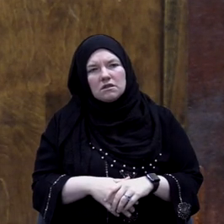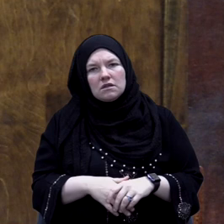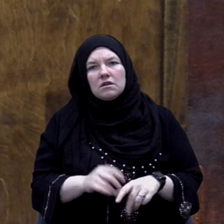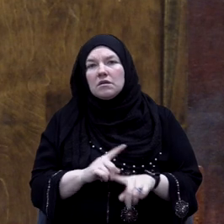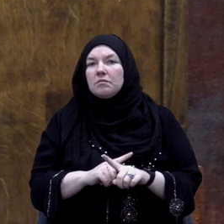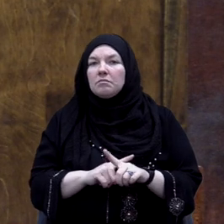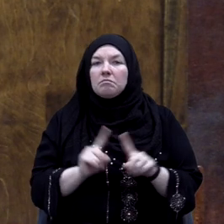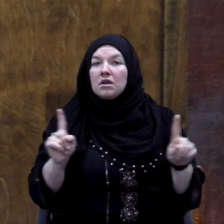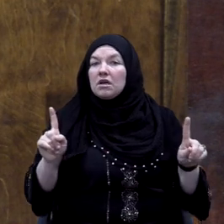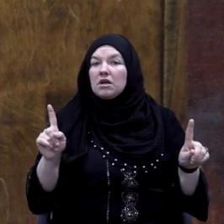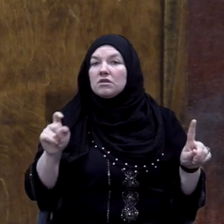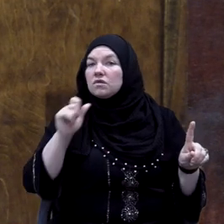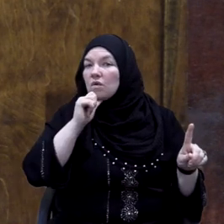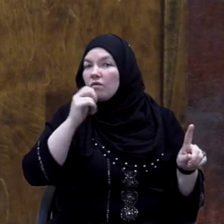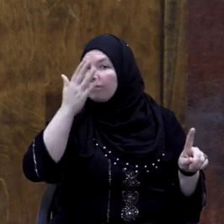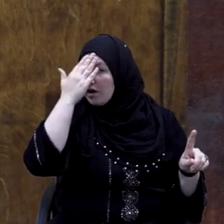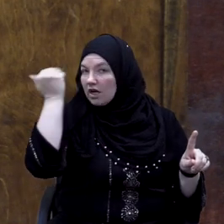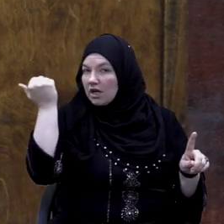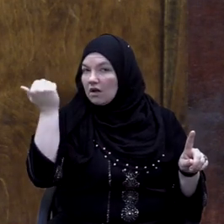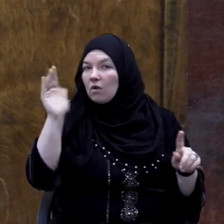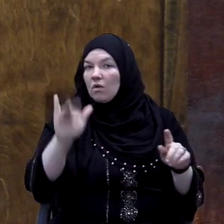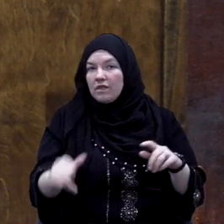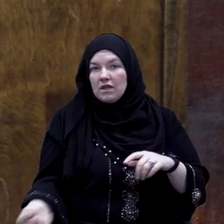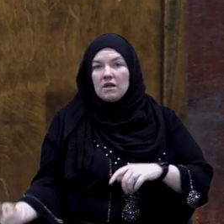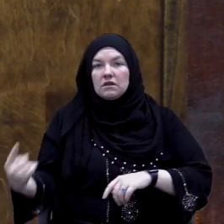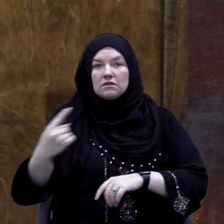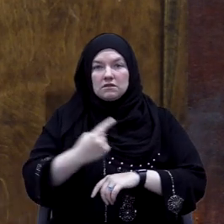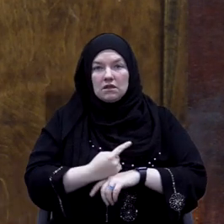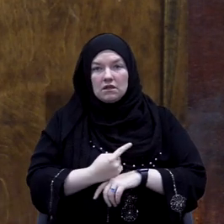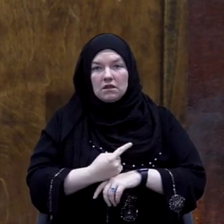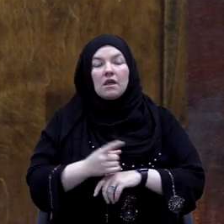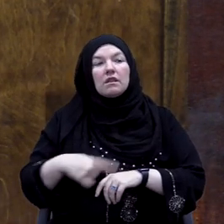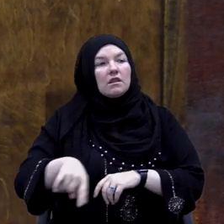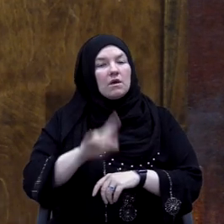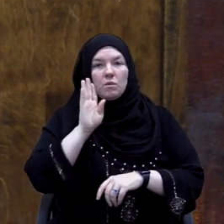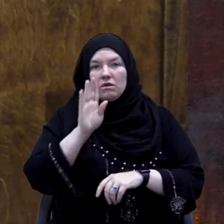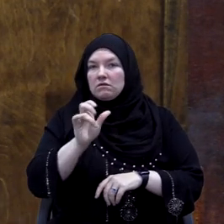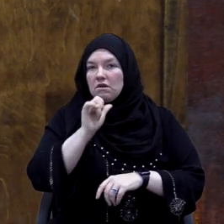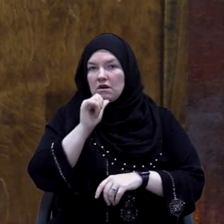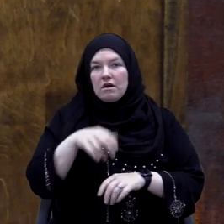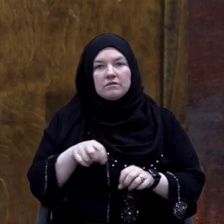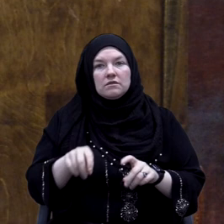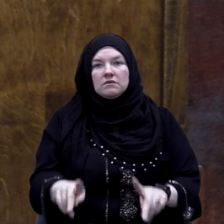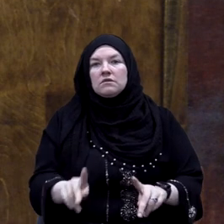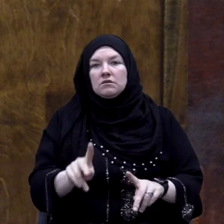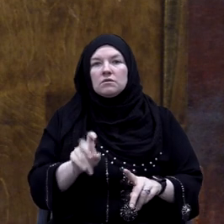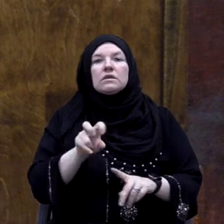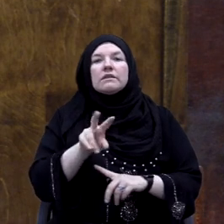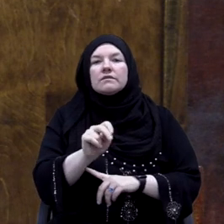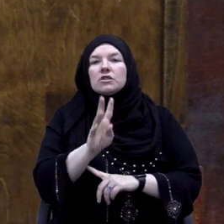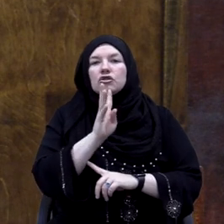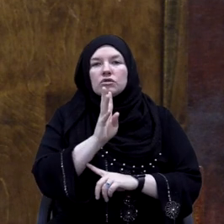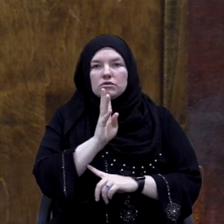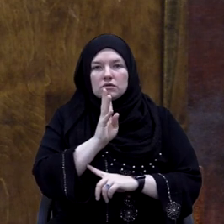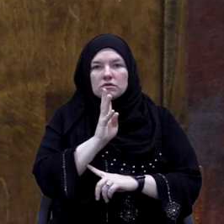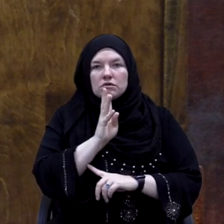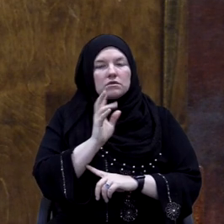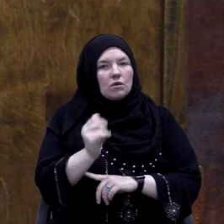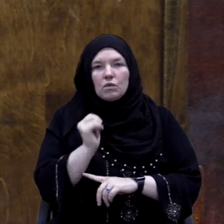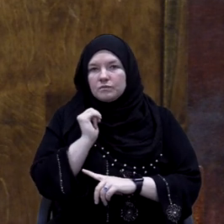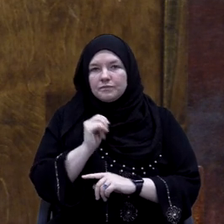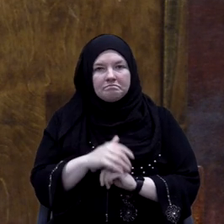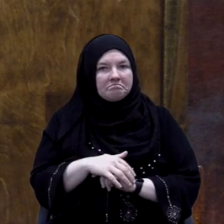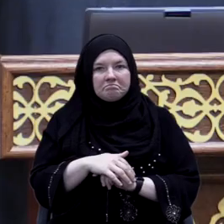But don't forget, on that day, they will not have the chance to even talk. They will not.